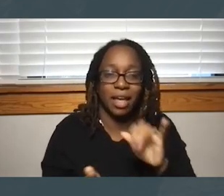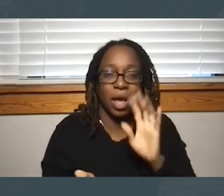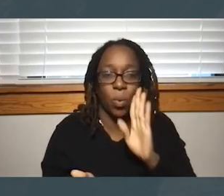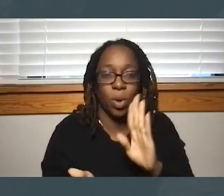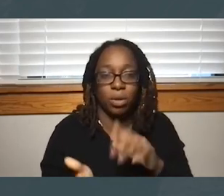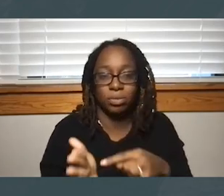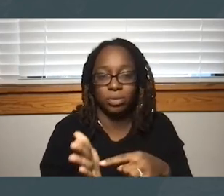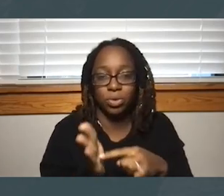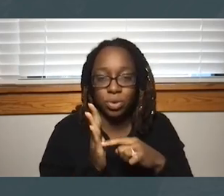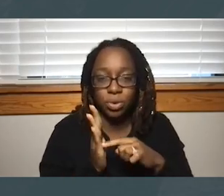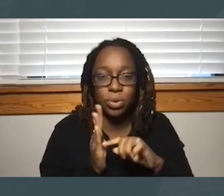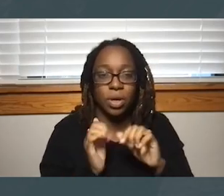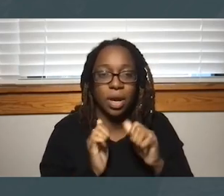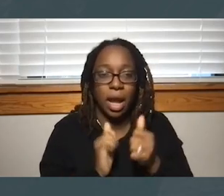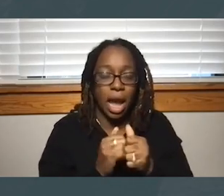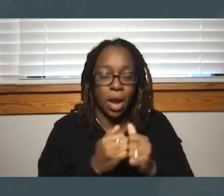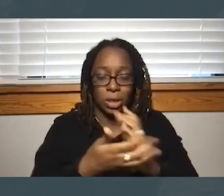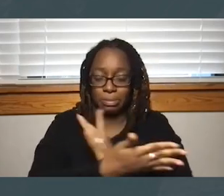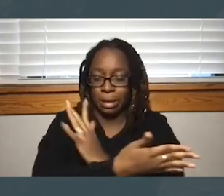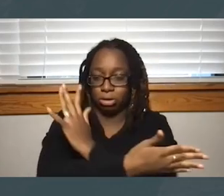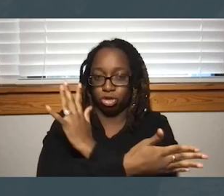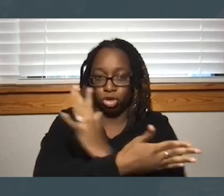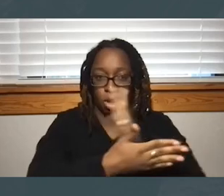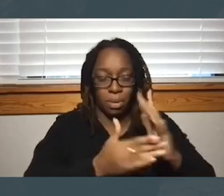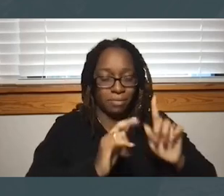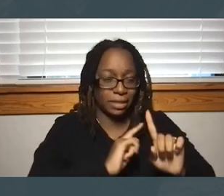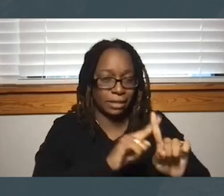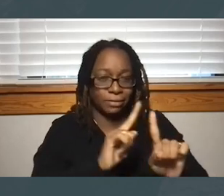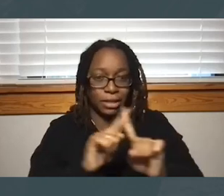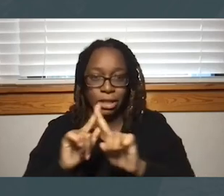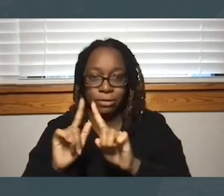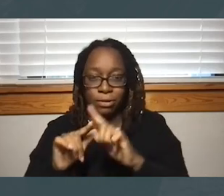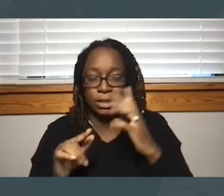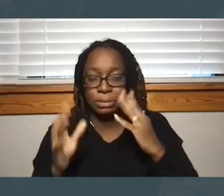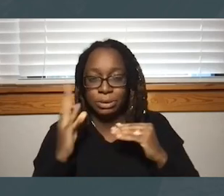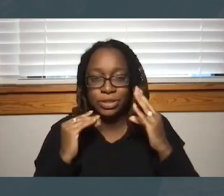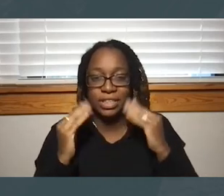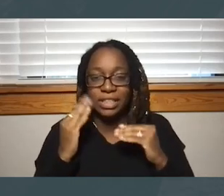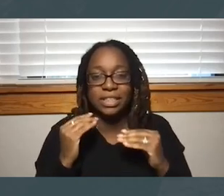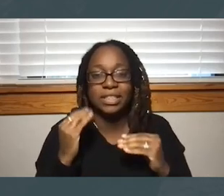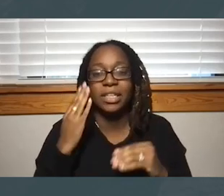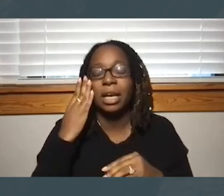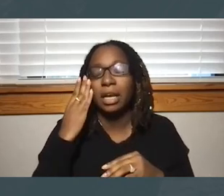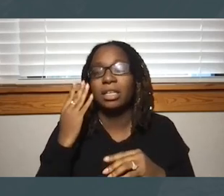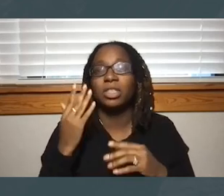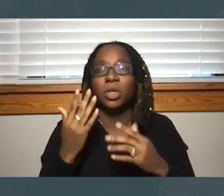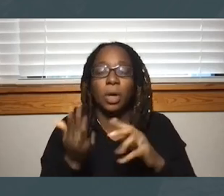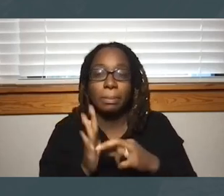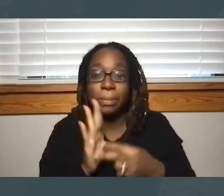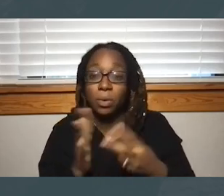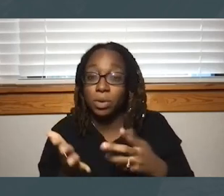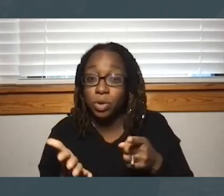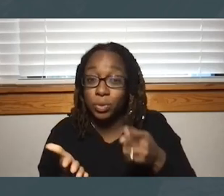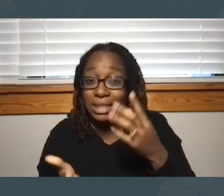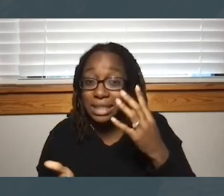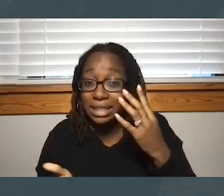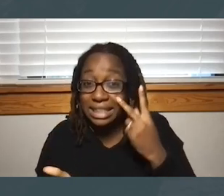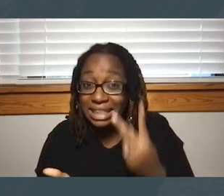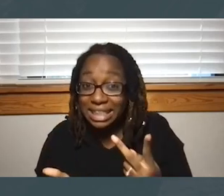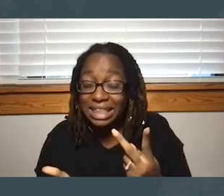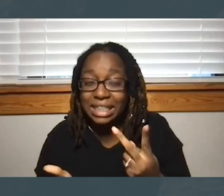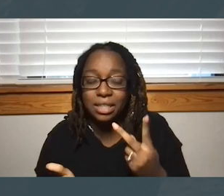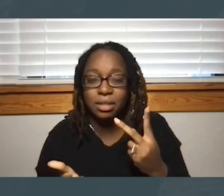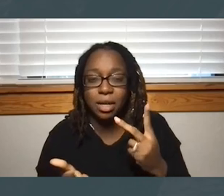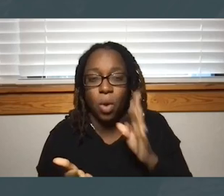yeah, also. Yeah, it's the whole, a perte de, the whole right, what you, yeah, see, and which has no end. No end.